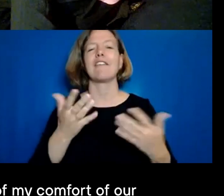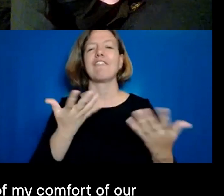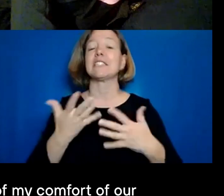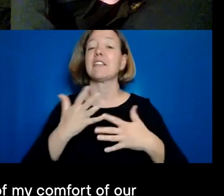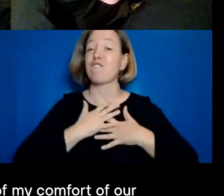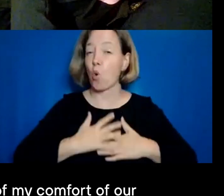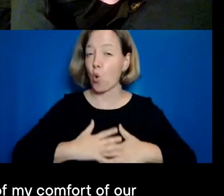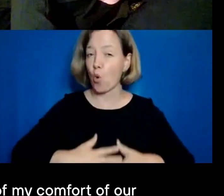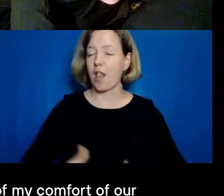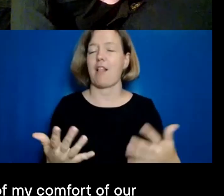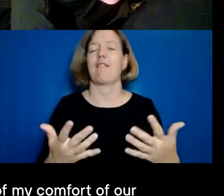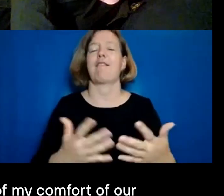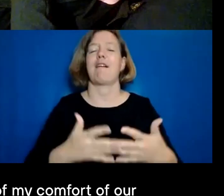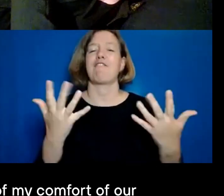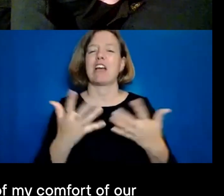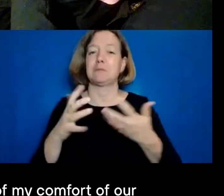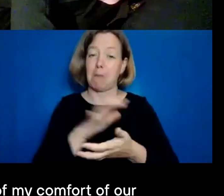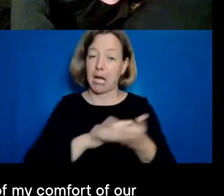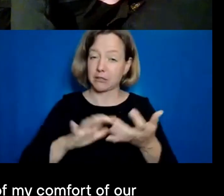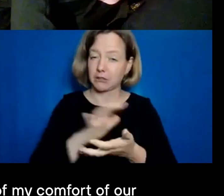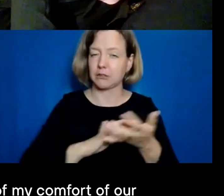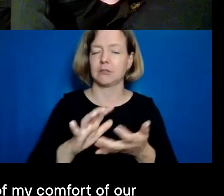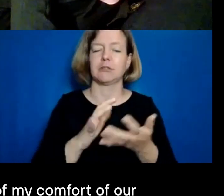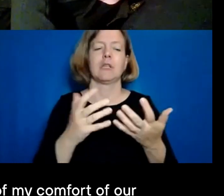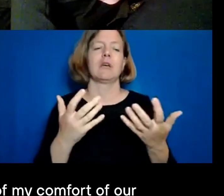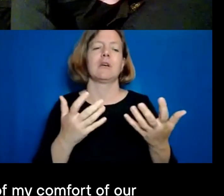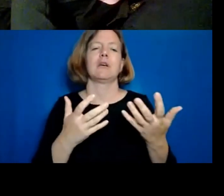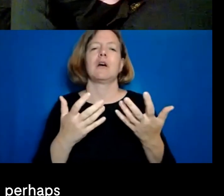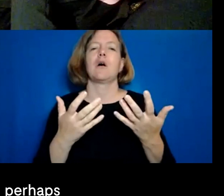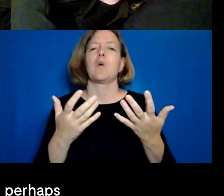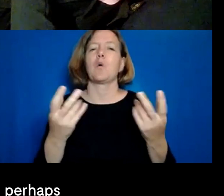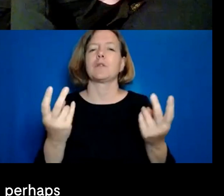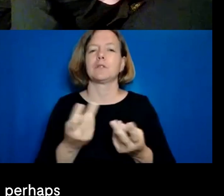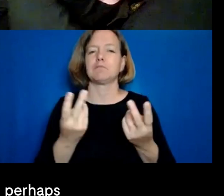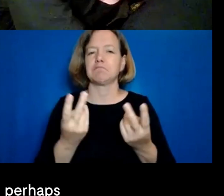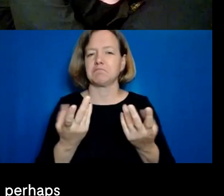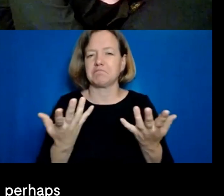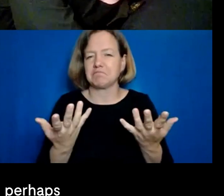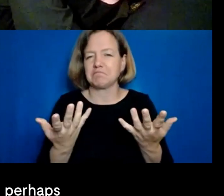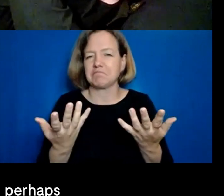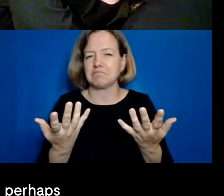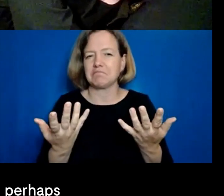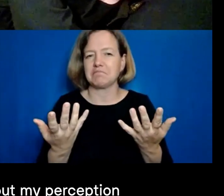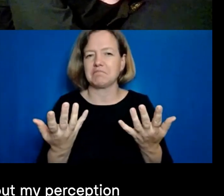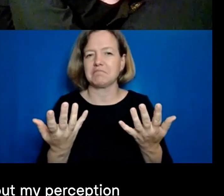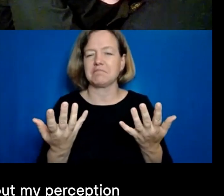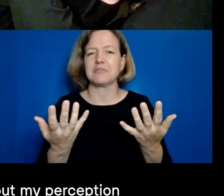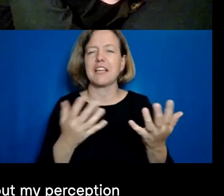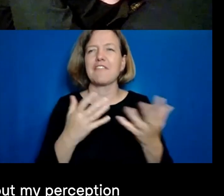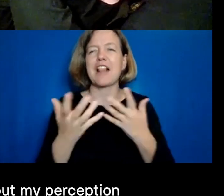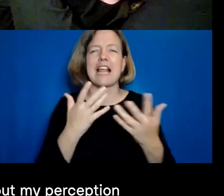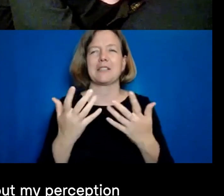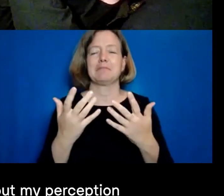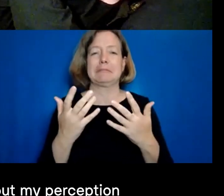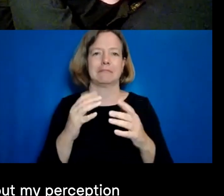mess is something of a resistance of this is perhaps a different conference subject, but there's something